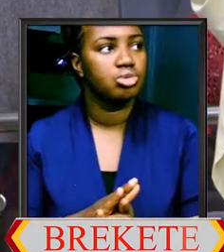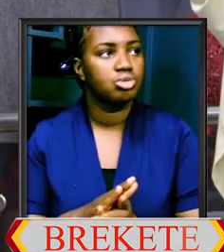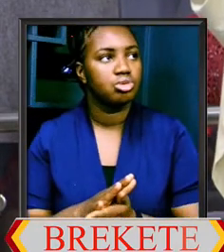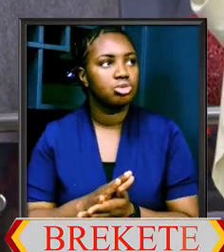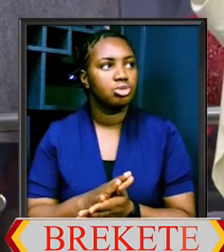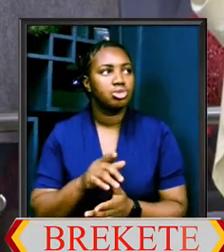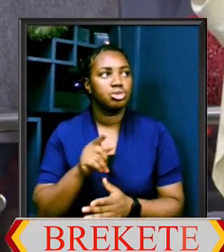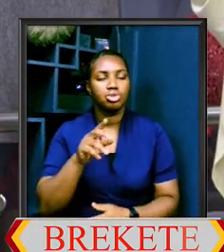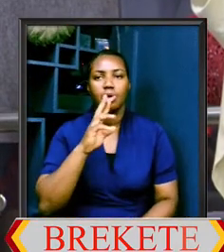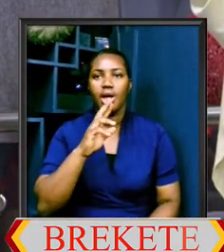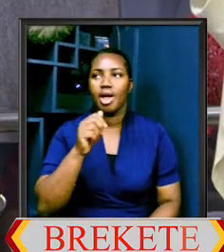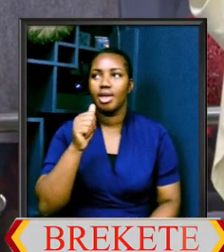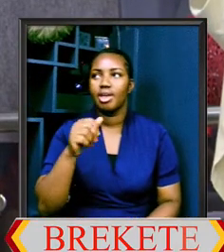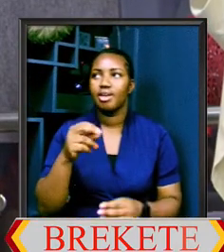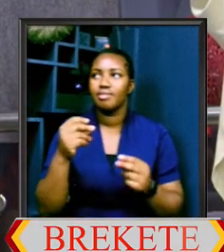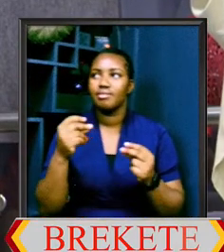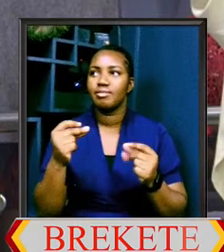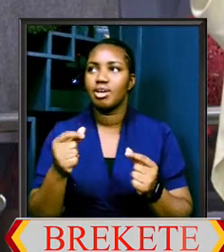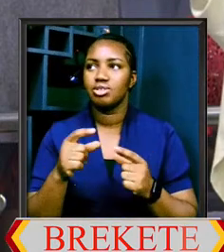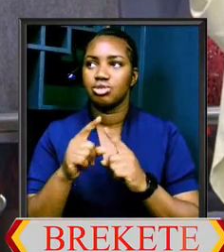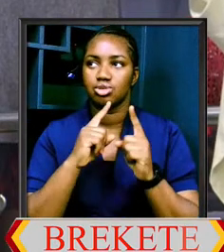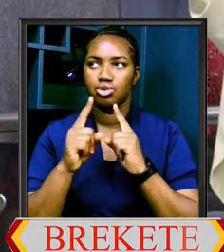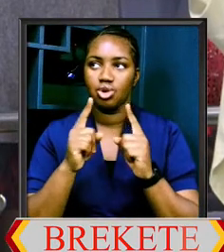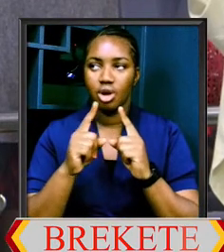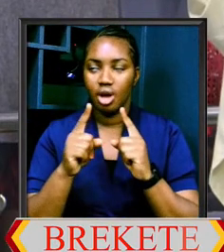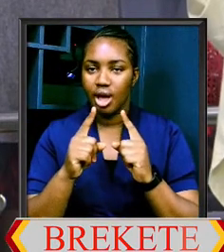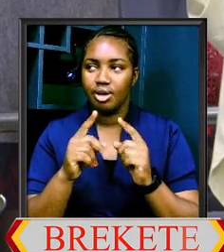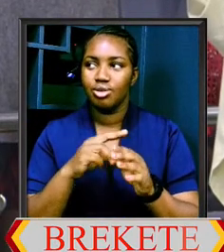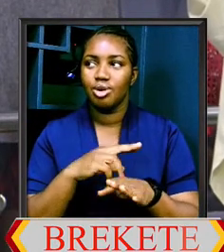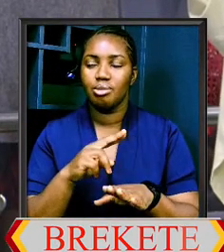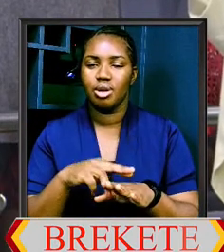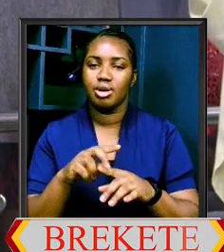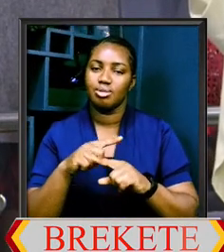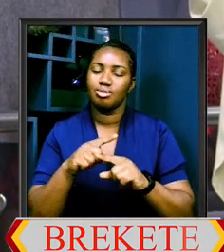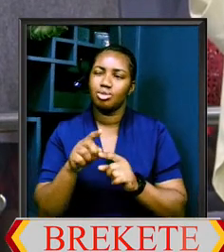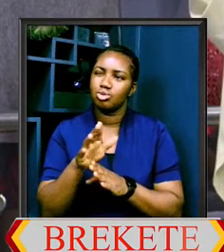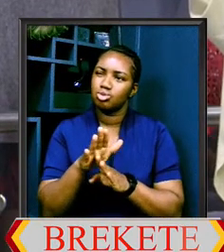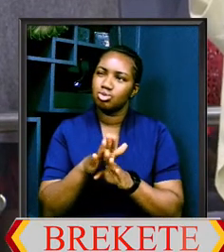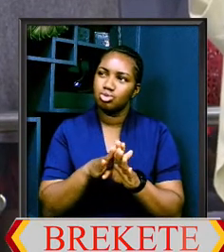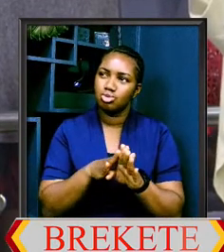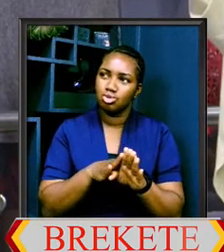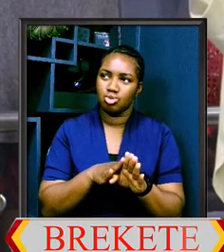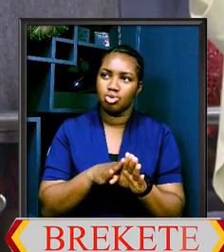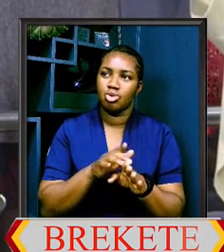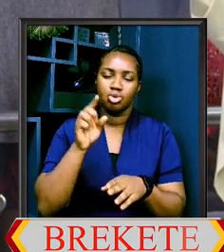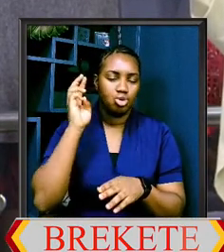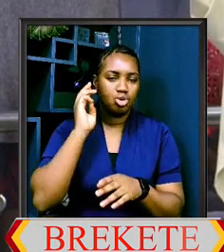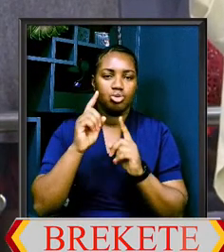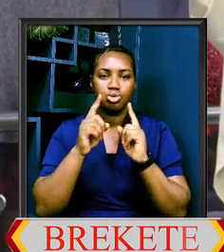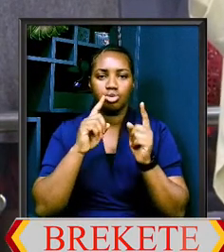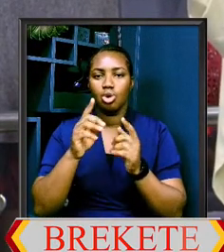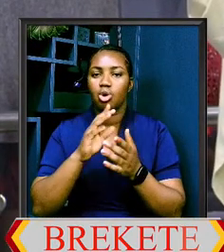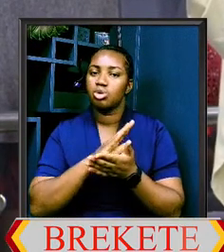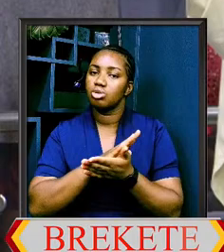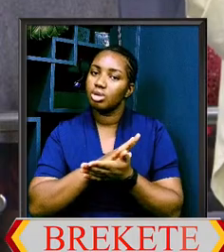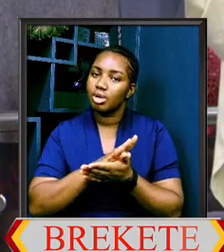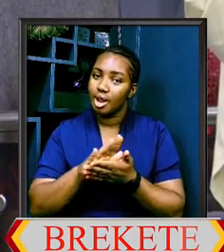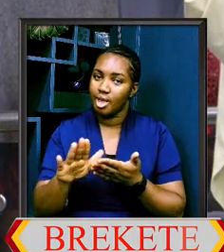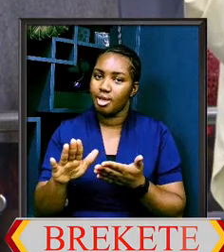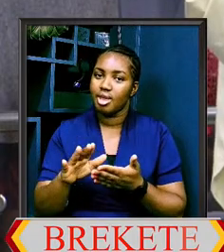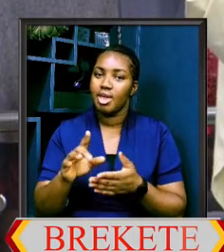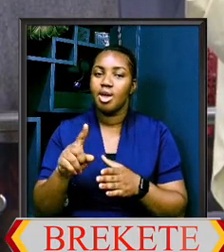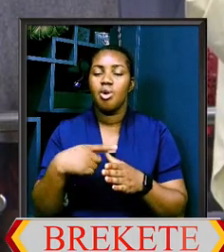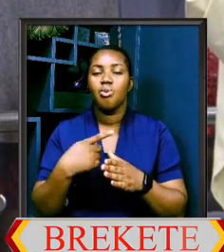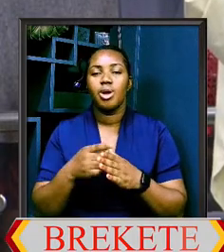are a fast talker naturally, but you go slow down. Okay, sir. Talk, and you go talk clearly. Okay, sir. Once I know they hear you, I